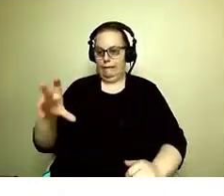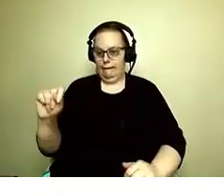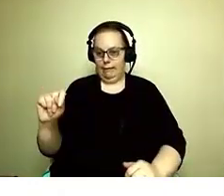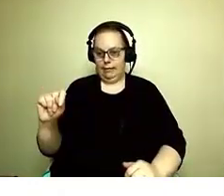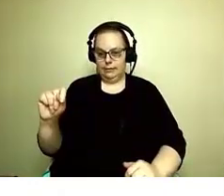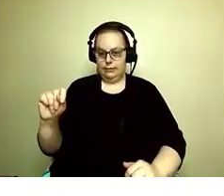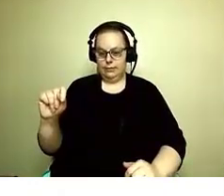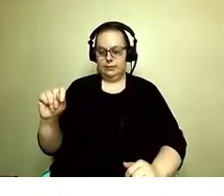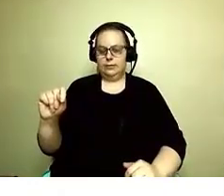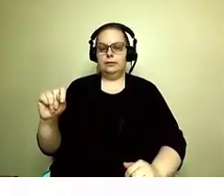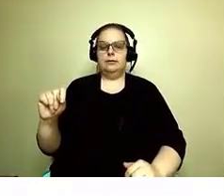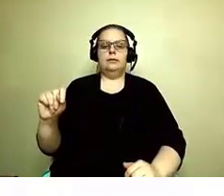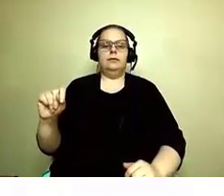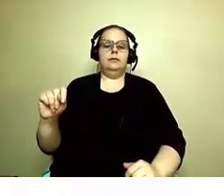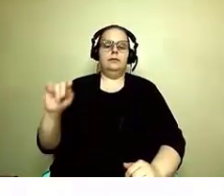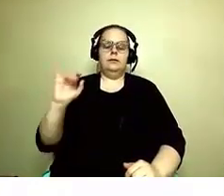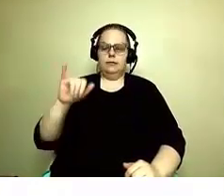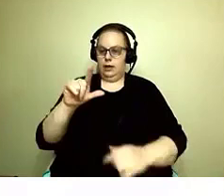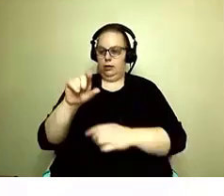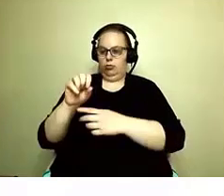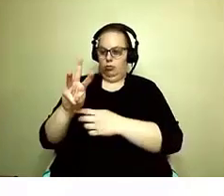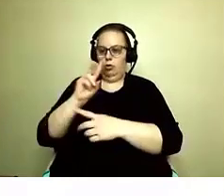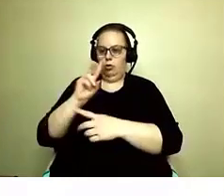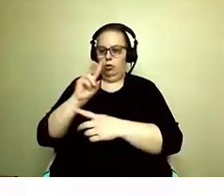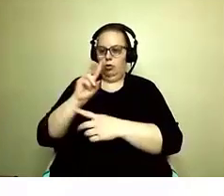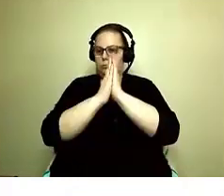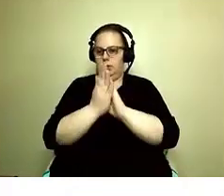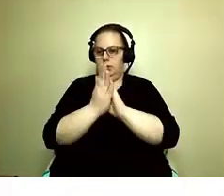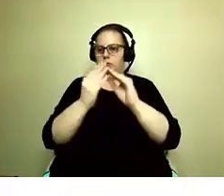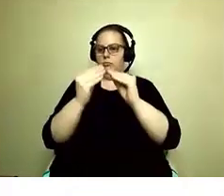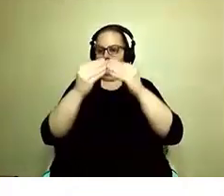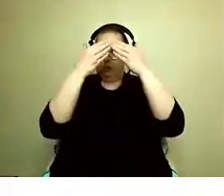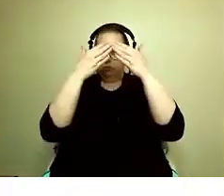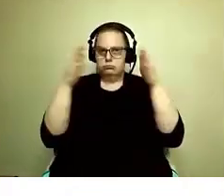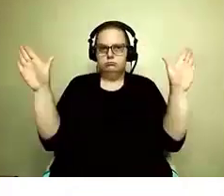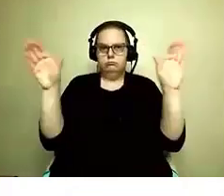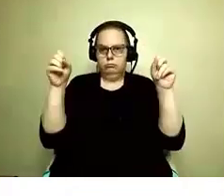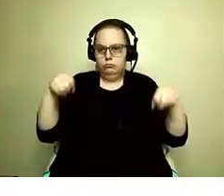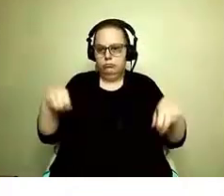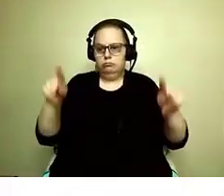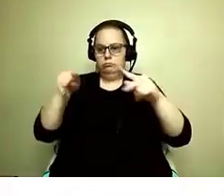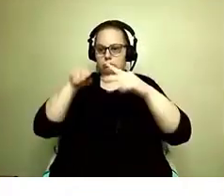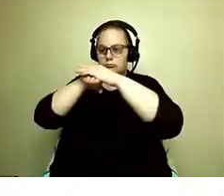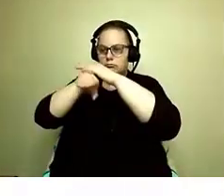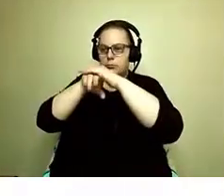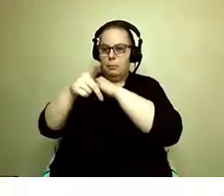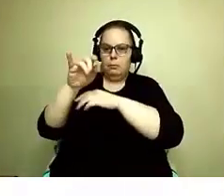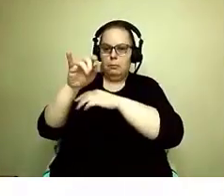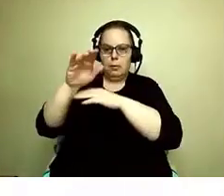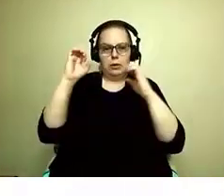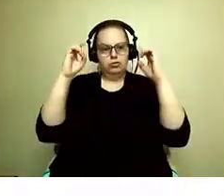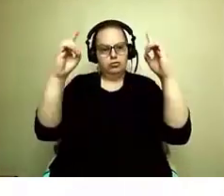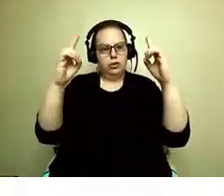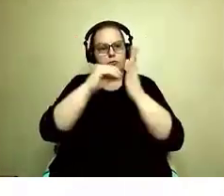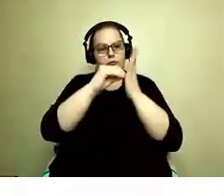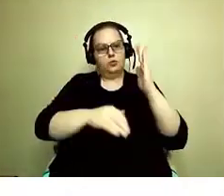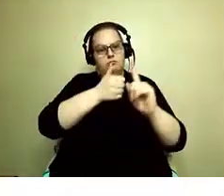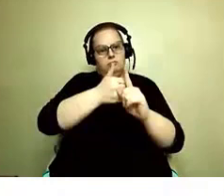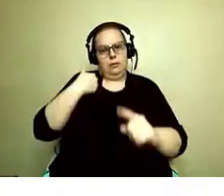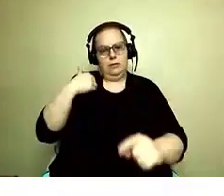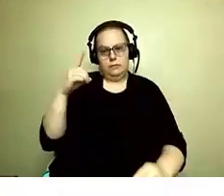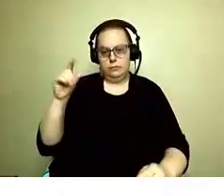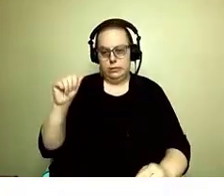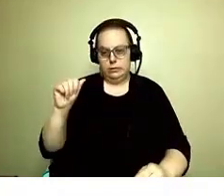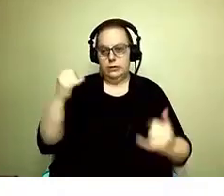this was the law that sort of opened the doors and allowed access to public education for students with disabilities. It is